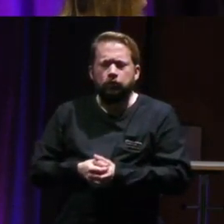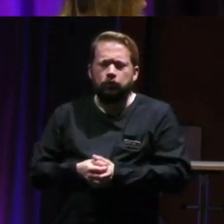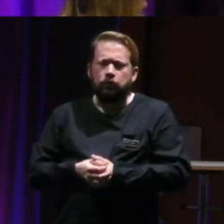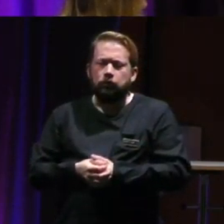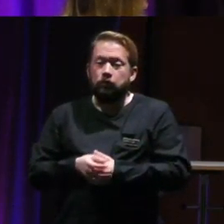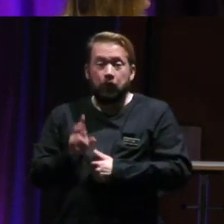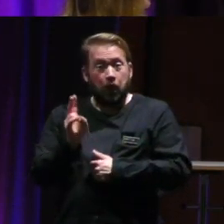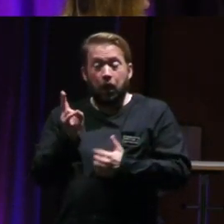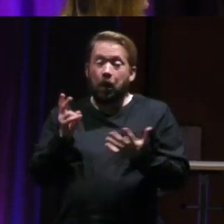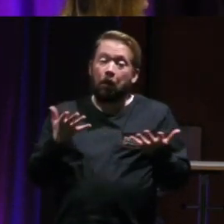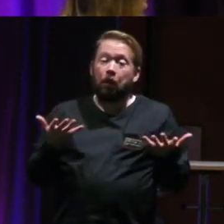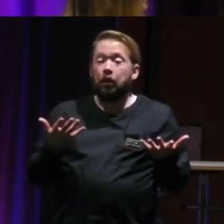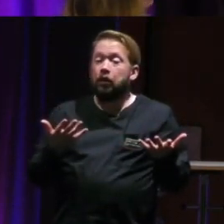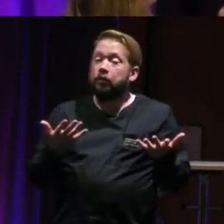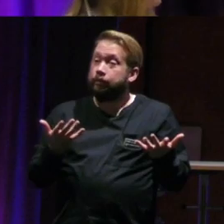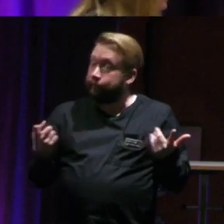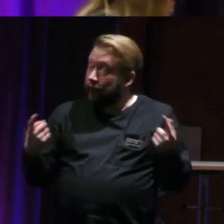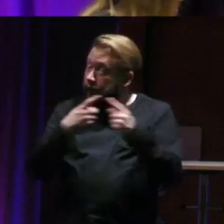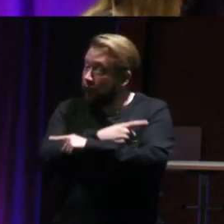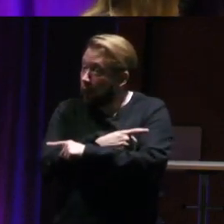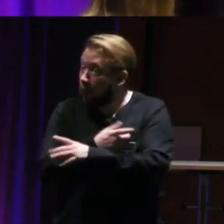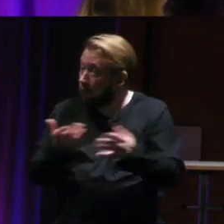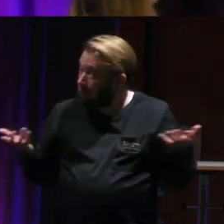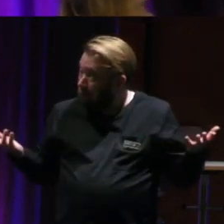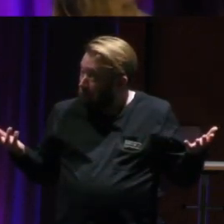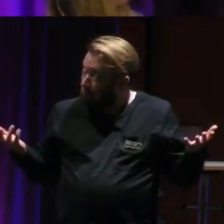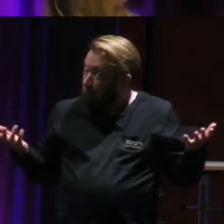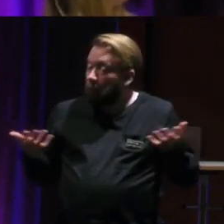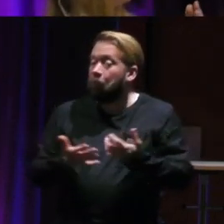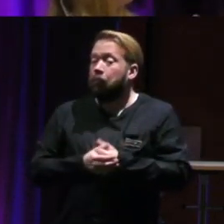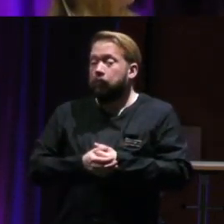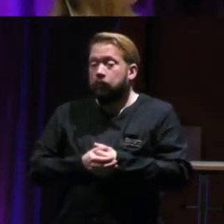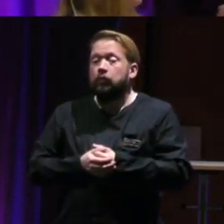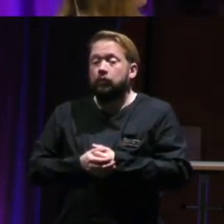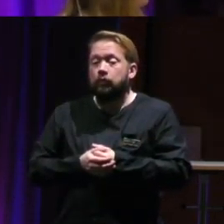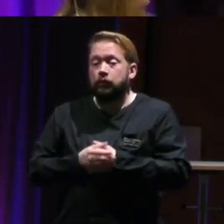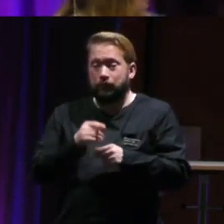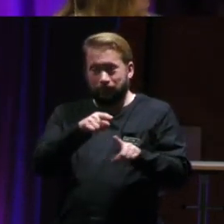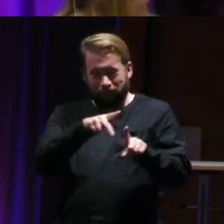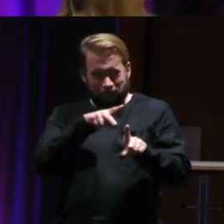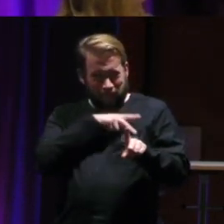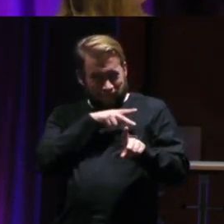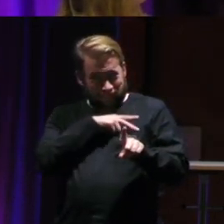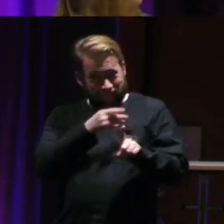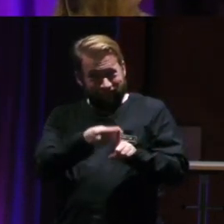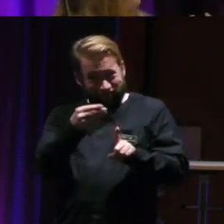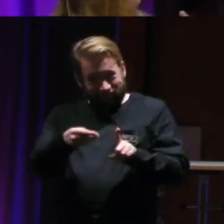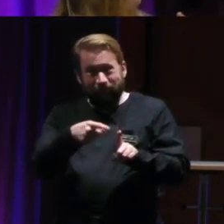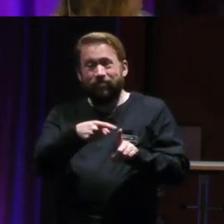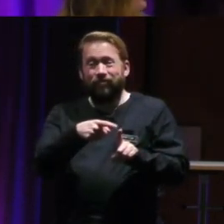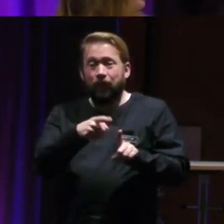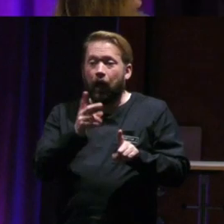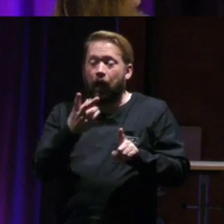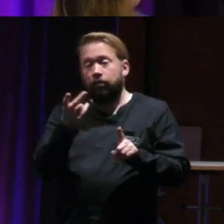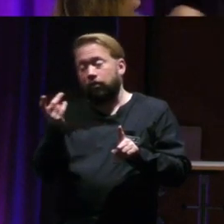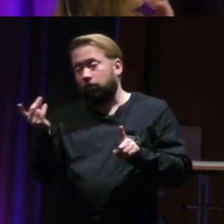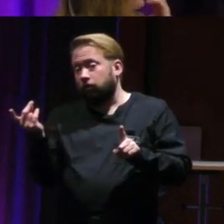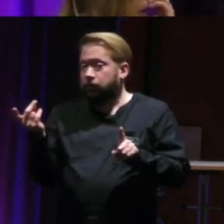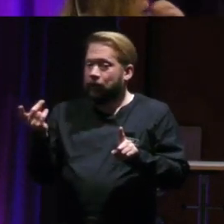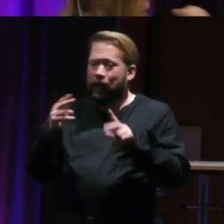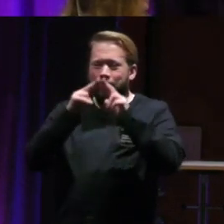Or would it be the opposite? I mean, there he is given the Sakharov Prize. Other international movie directors have been protesting